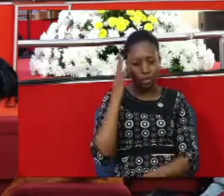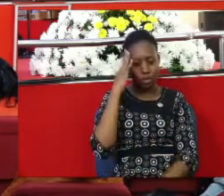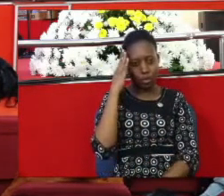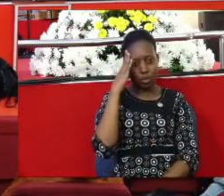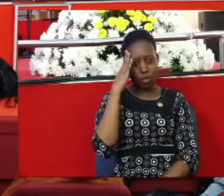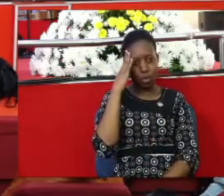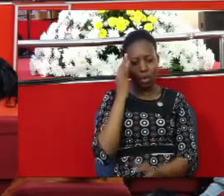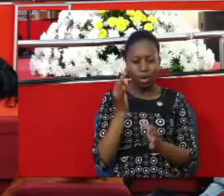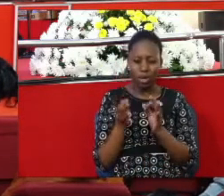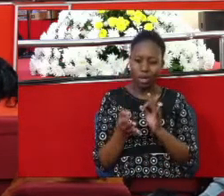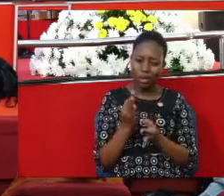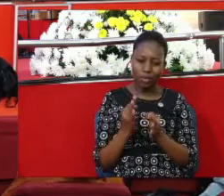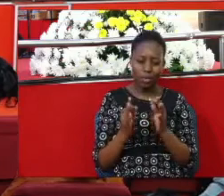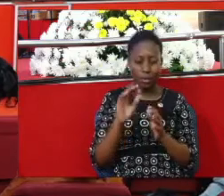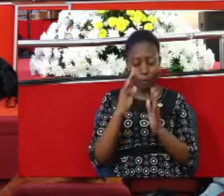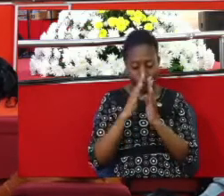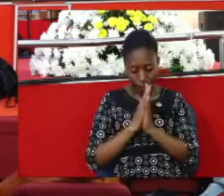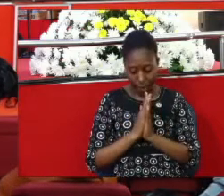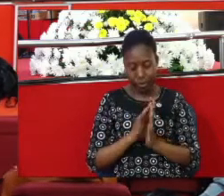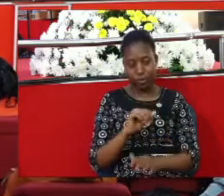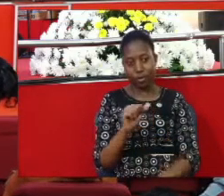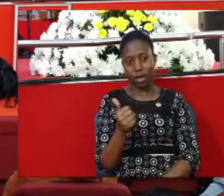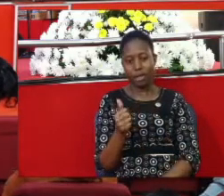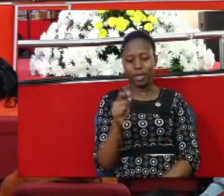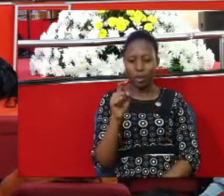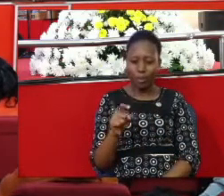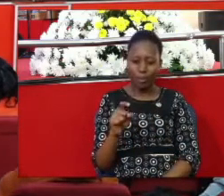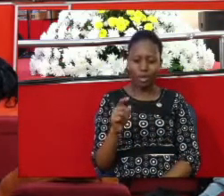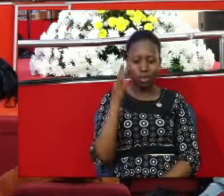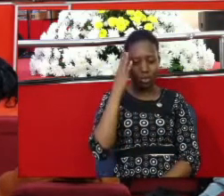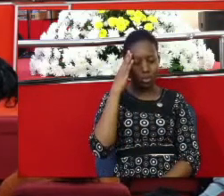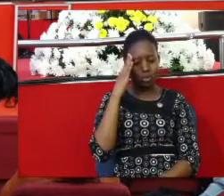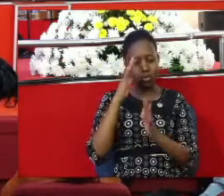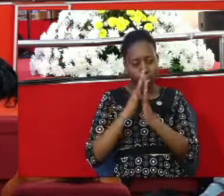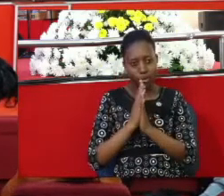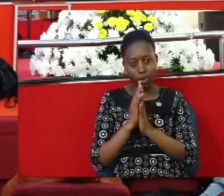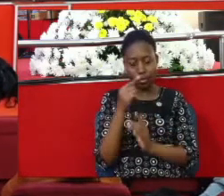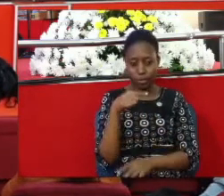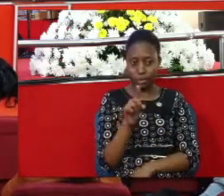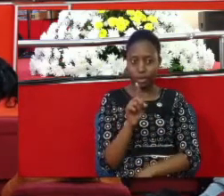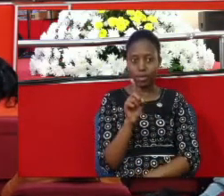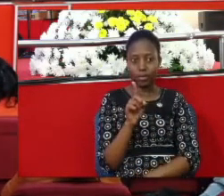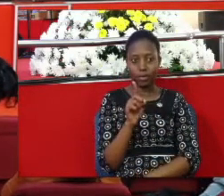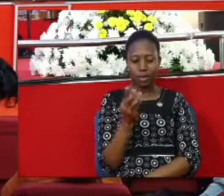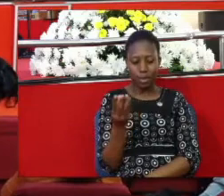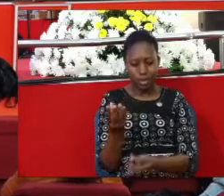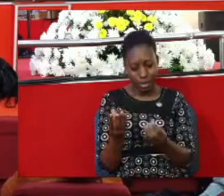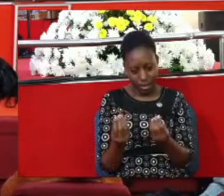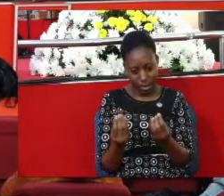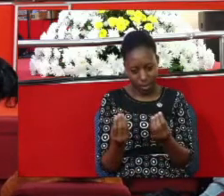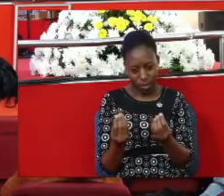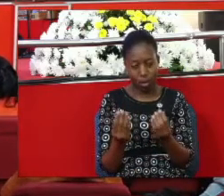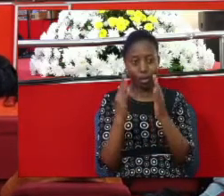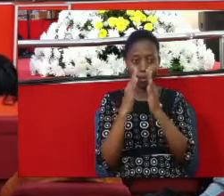for hours, they started praying simple, radical prayers. Simple, radical prayer. Simple,